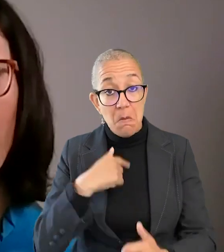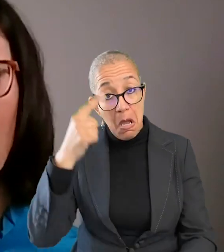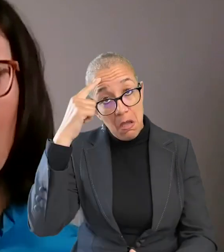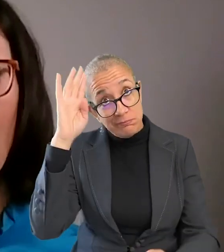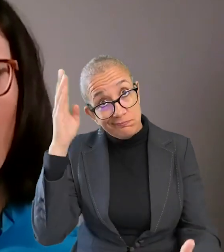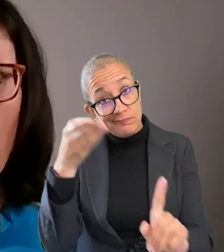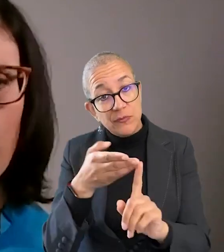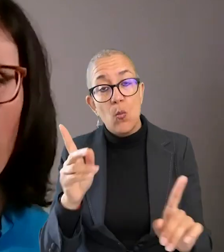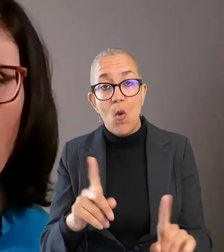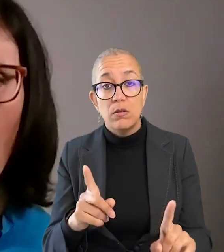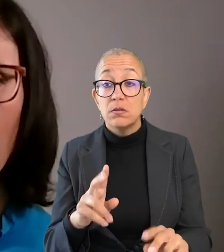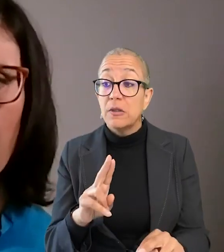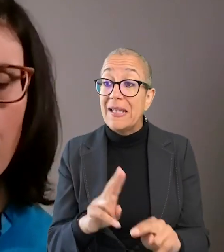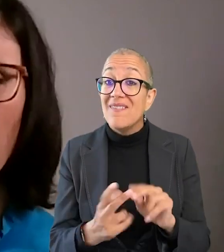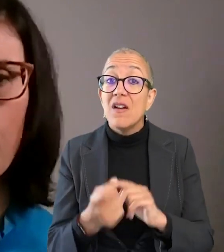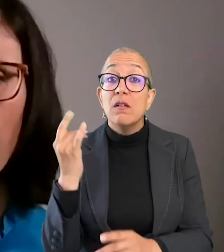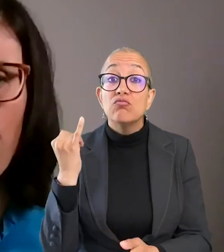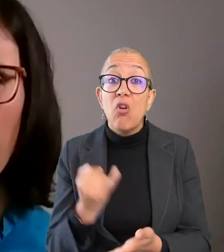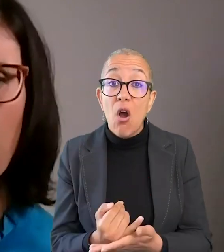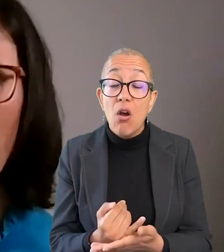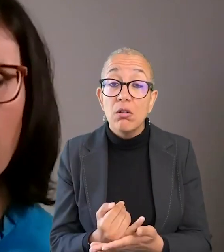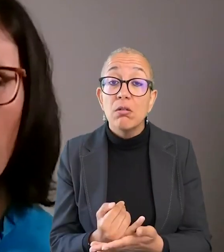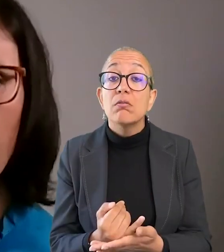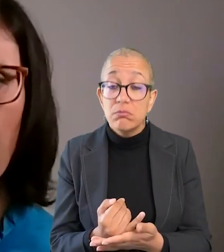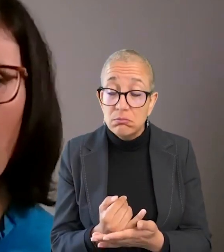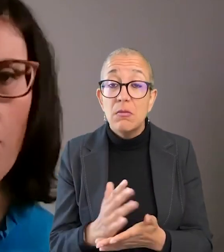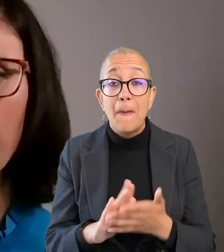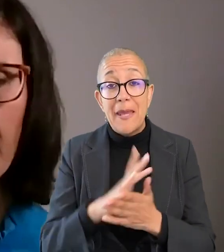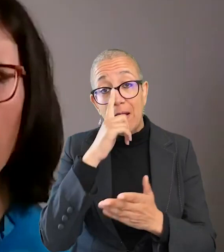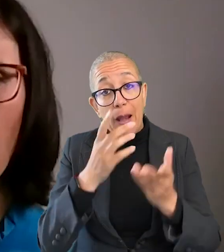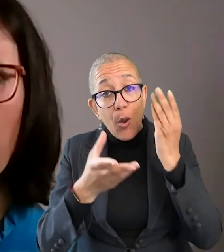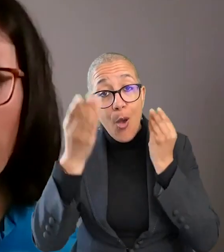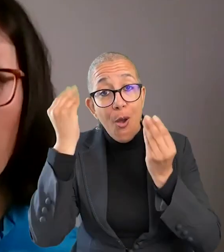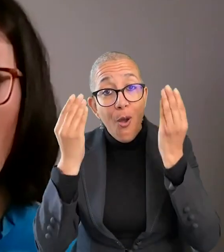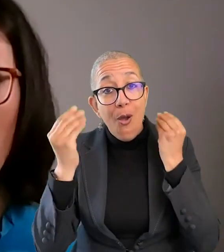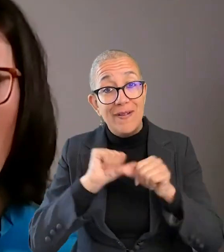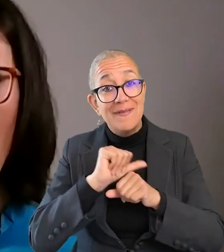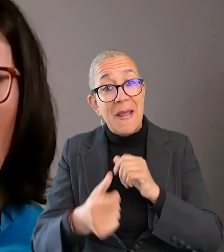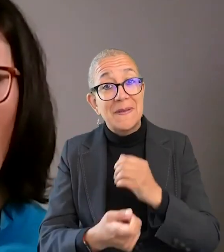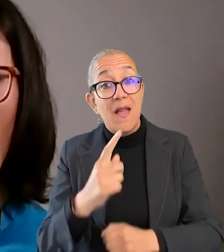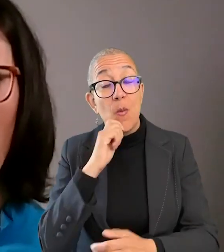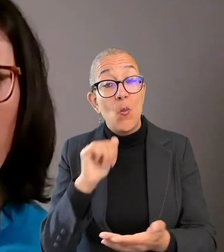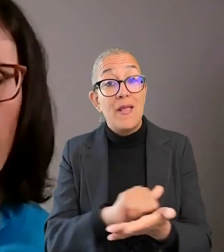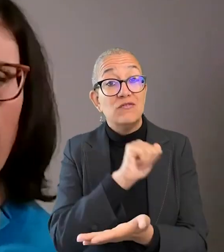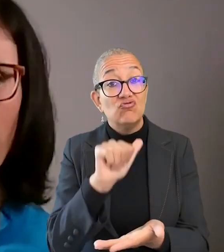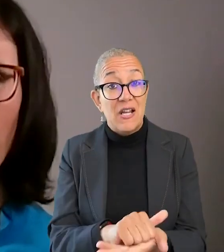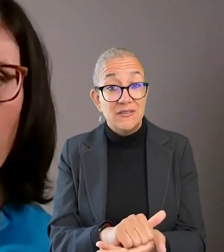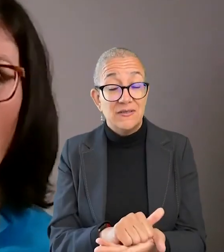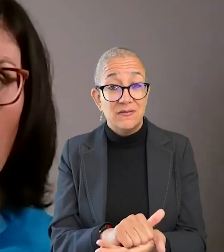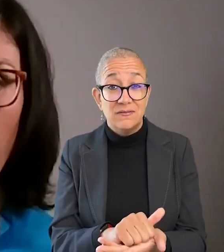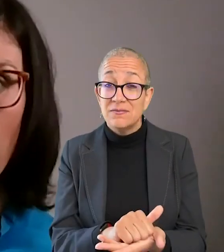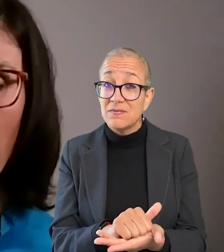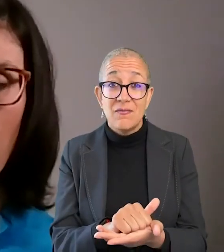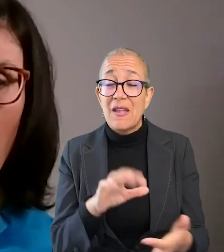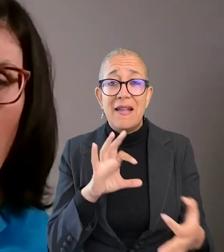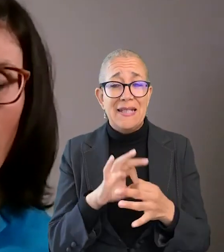well, if I've got something wrong, that's just an opportunity to learn something, and I'm going to get it right next time. And it applies to